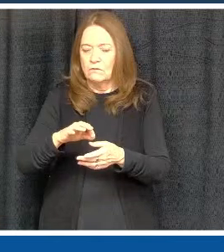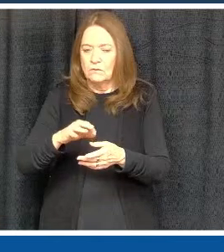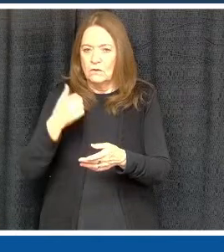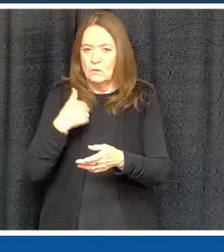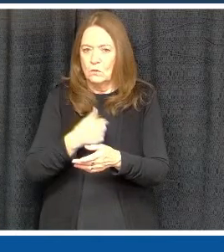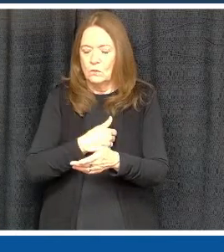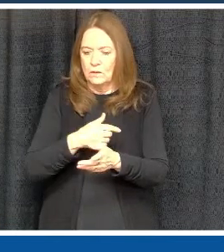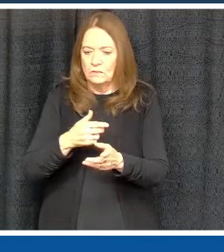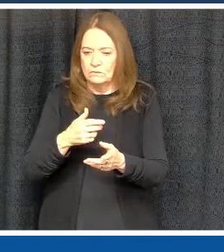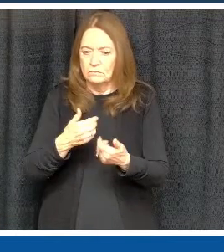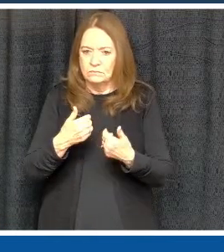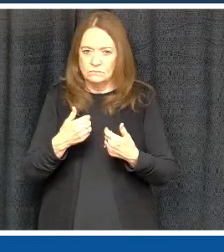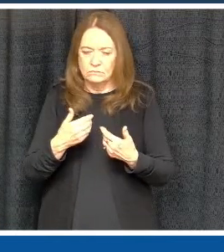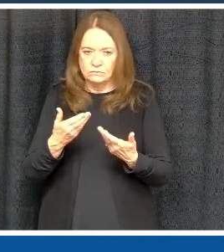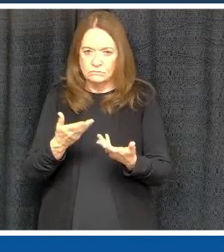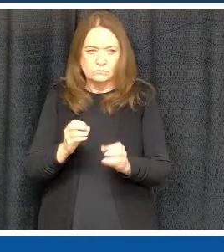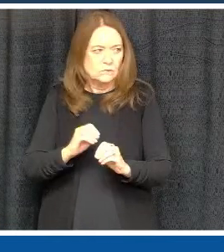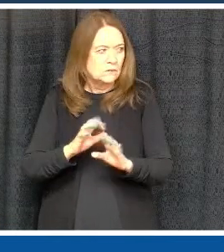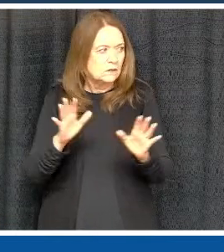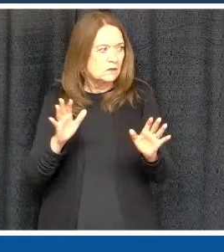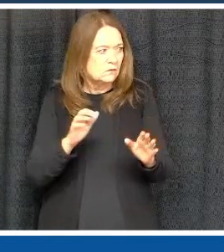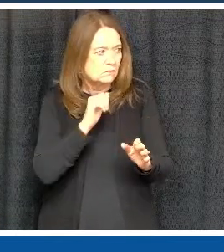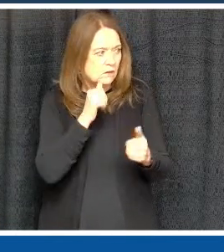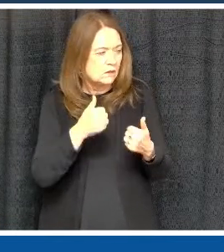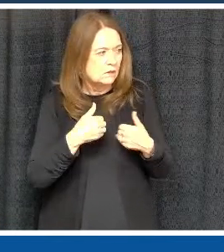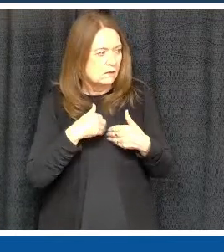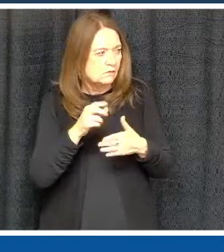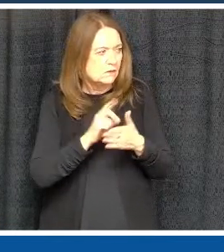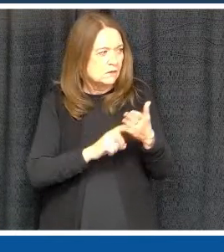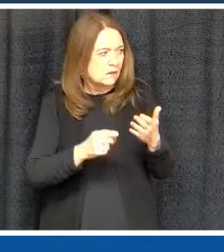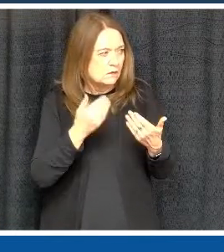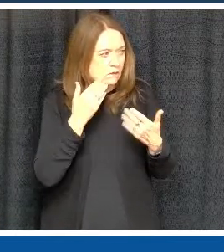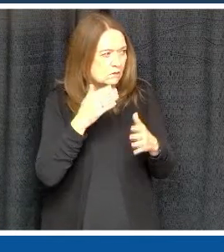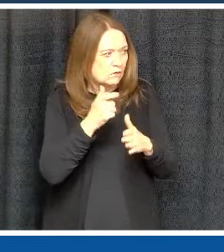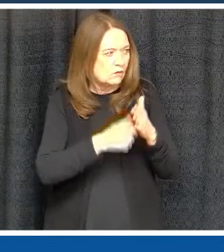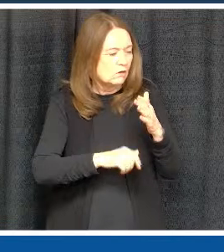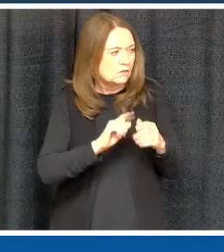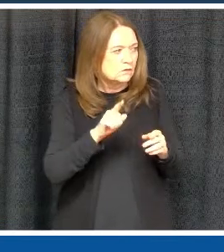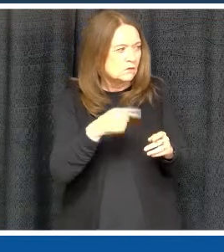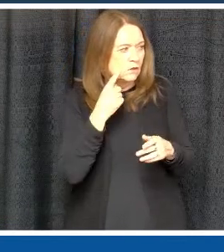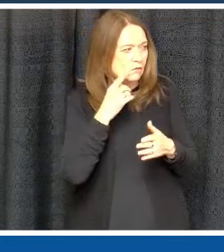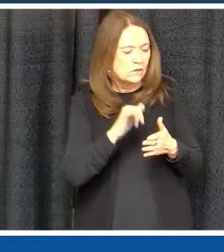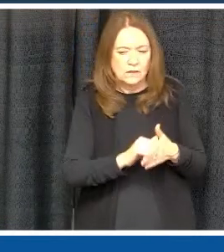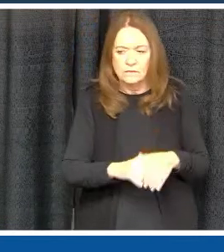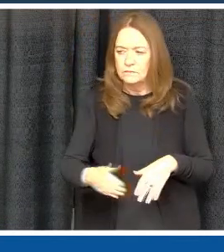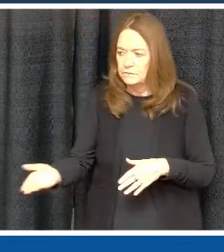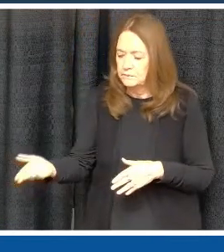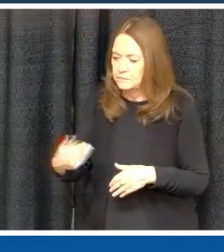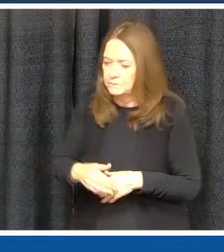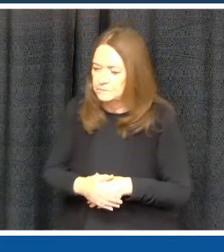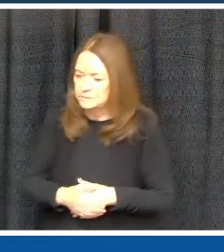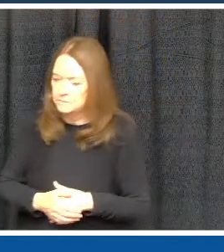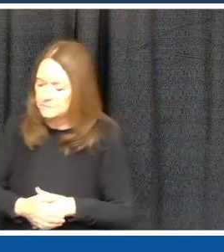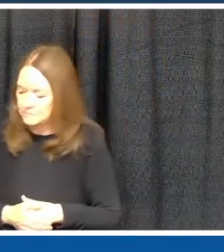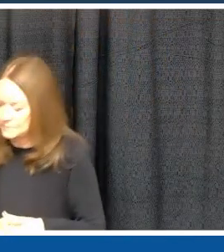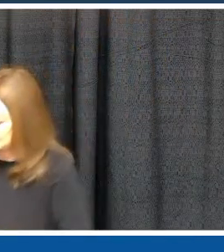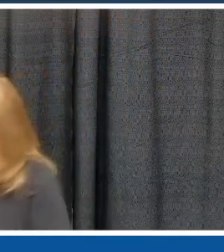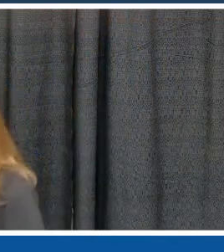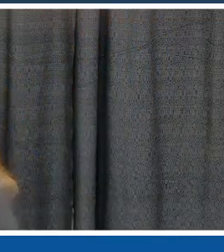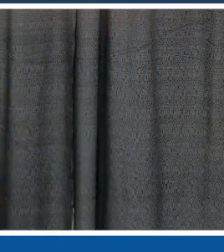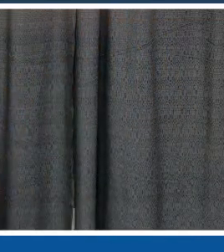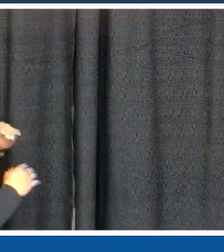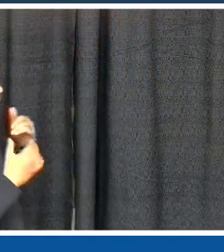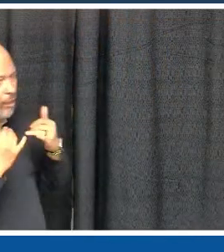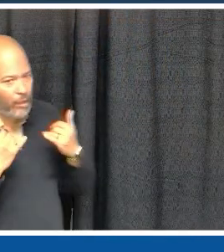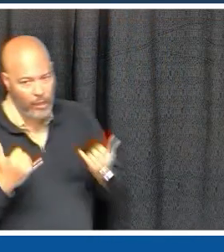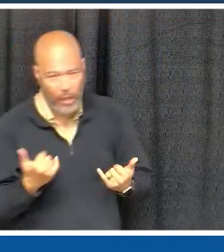and not impacted by the design. Maybe now they are, and our costs only go up. Okay, and of course, right now, we're talking about, this is March, we're getting